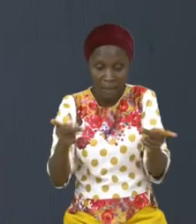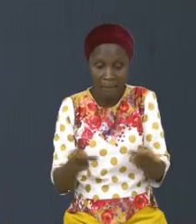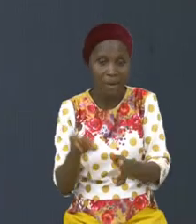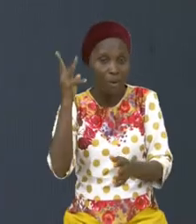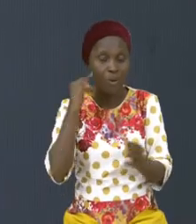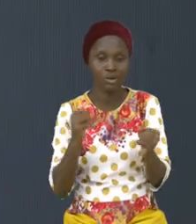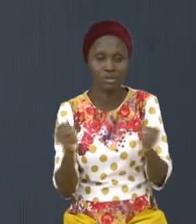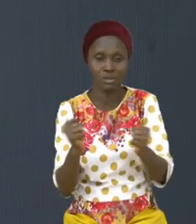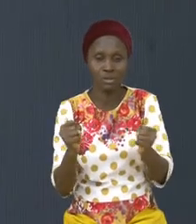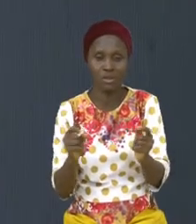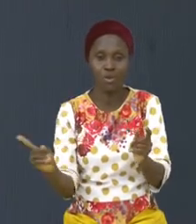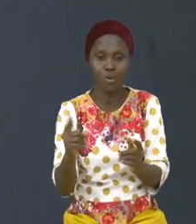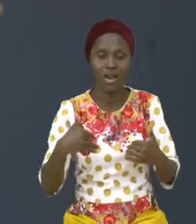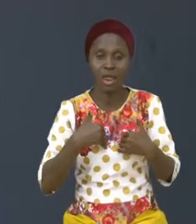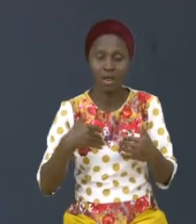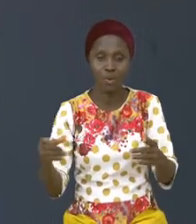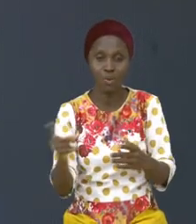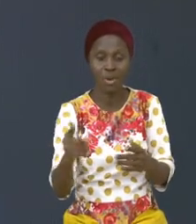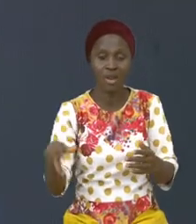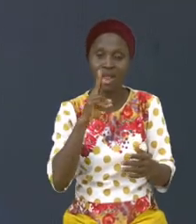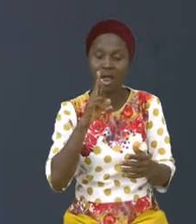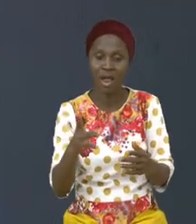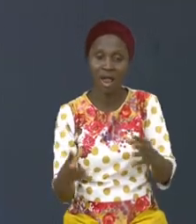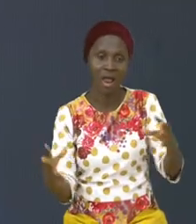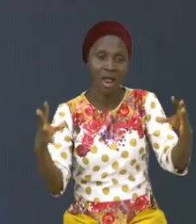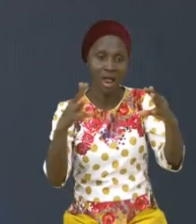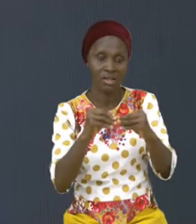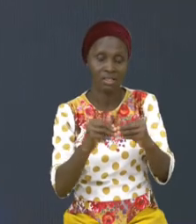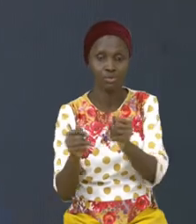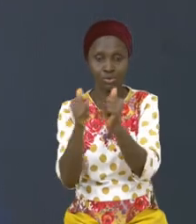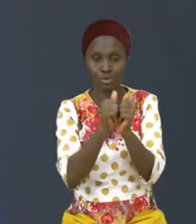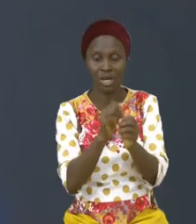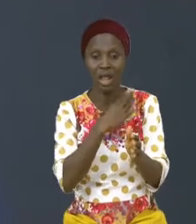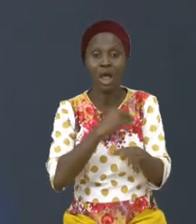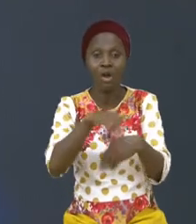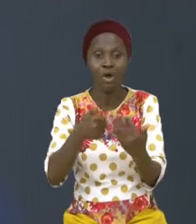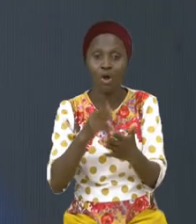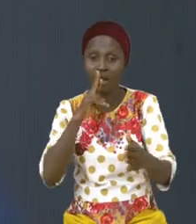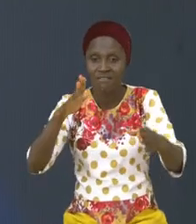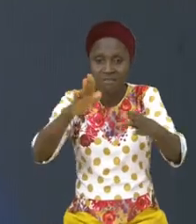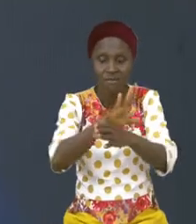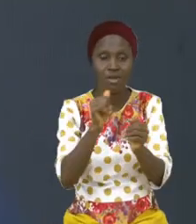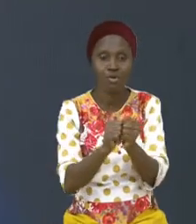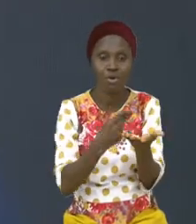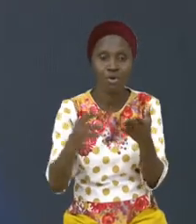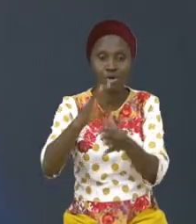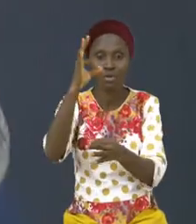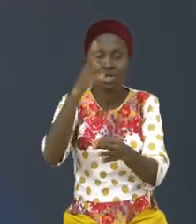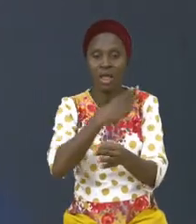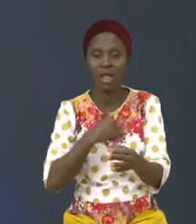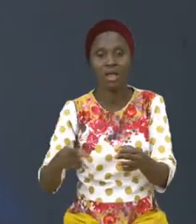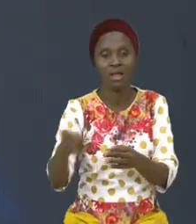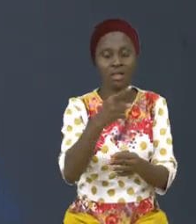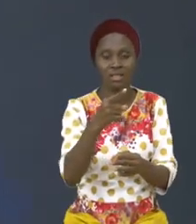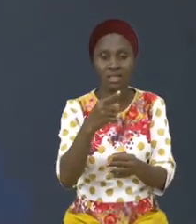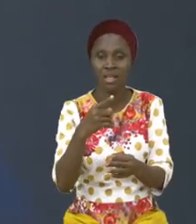assembled together and the wall filled with the holy ghost and they speak the words were